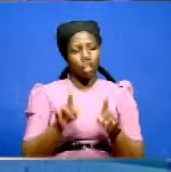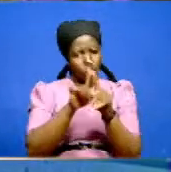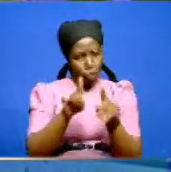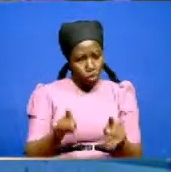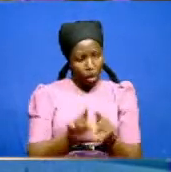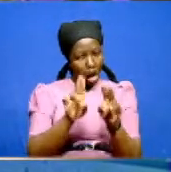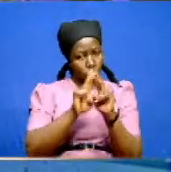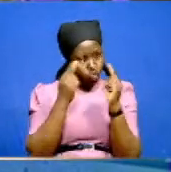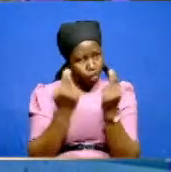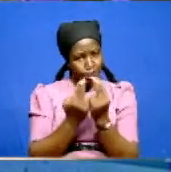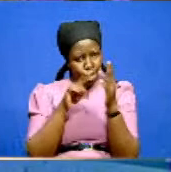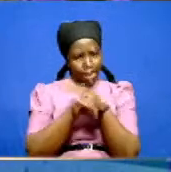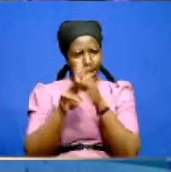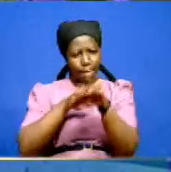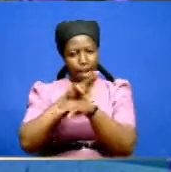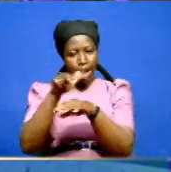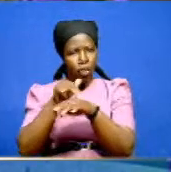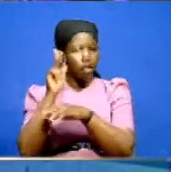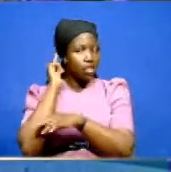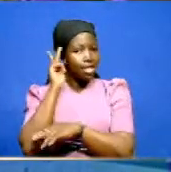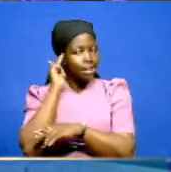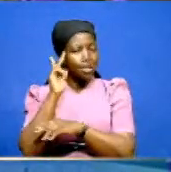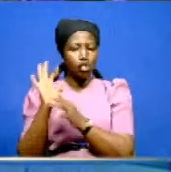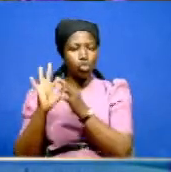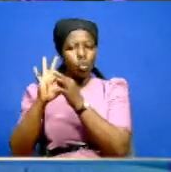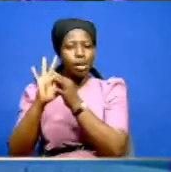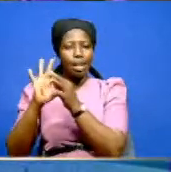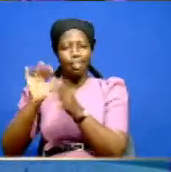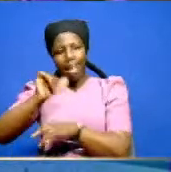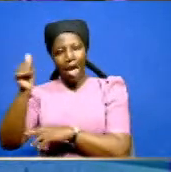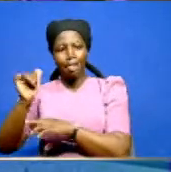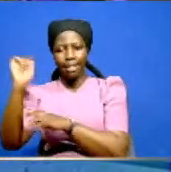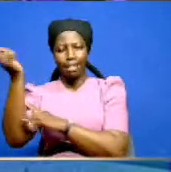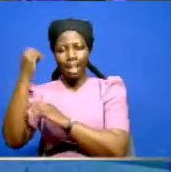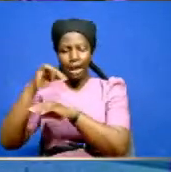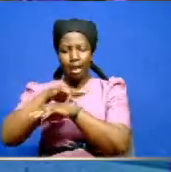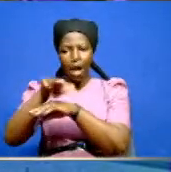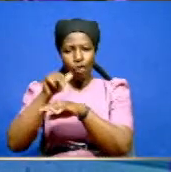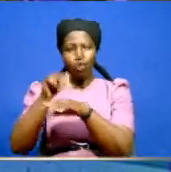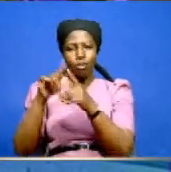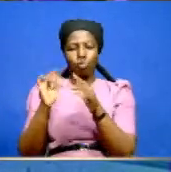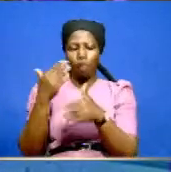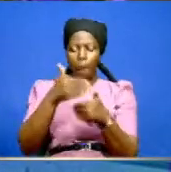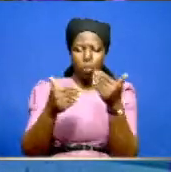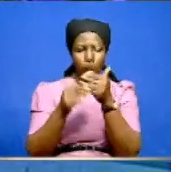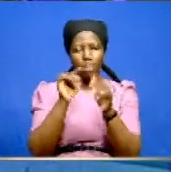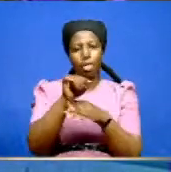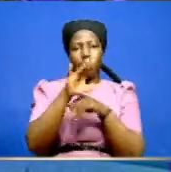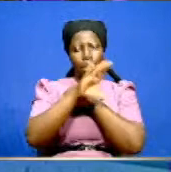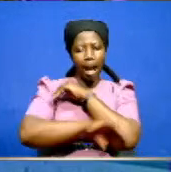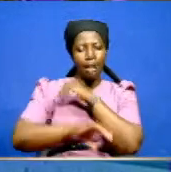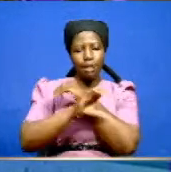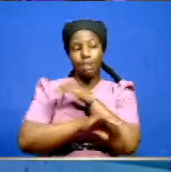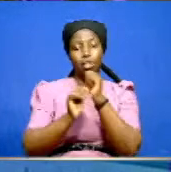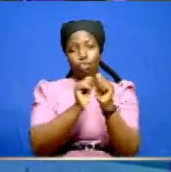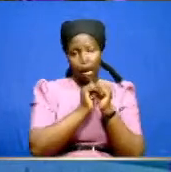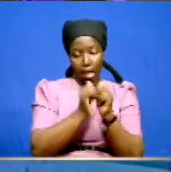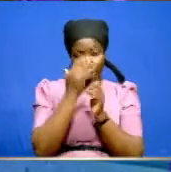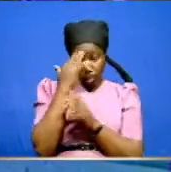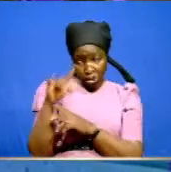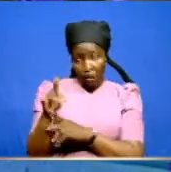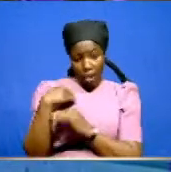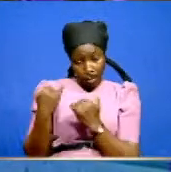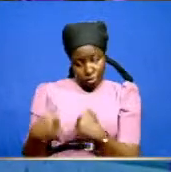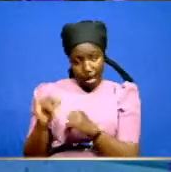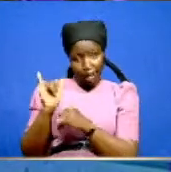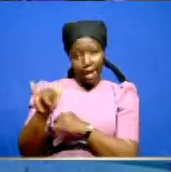of Gusii, joining the rest of Kenya nation to build this nation together. And since he tried that thing one time